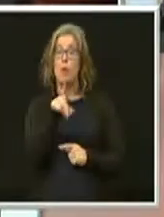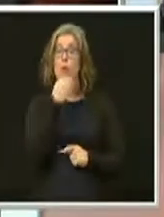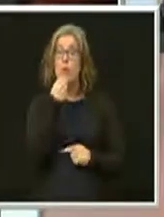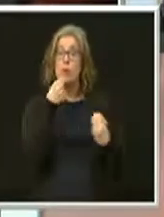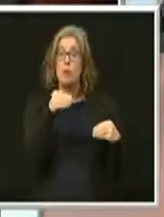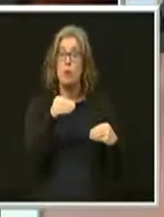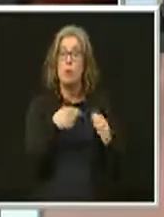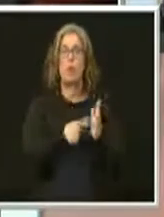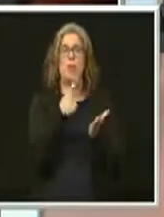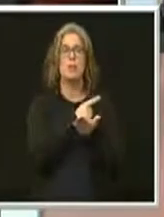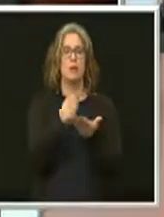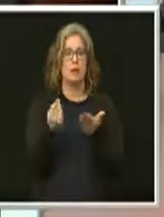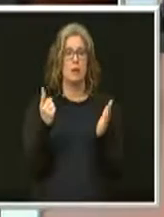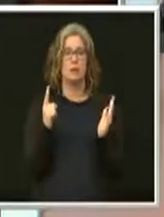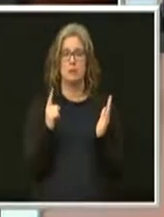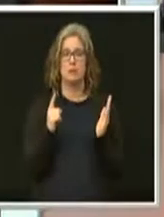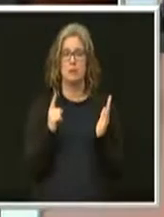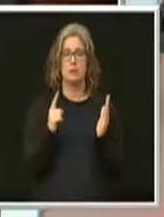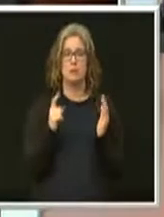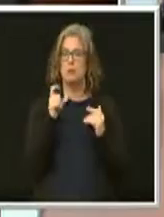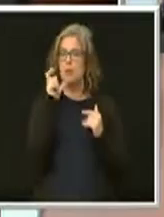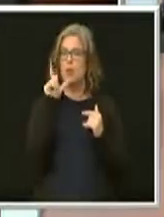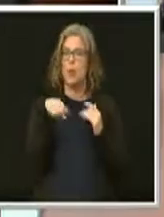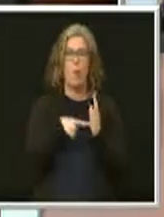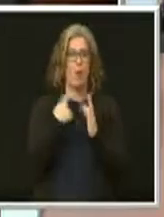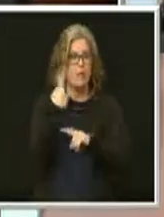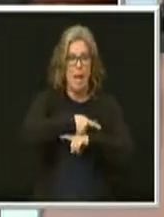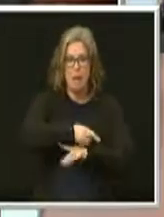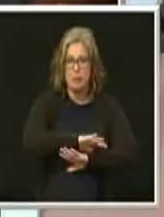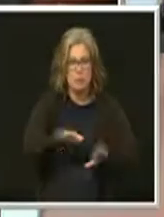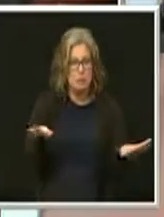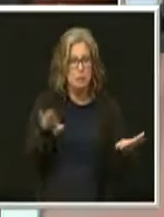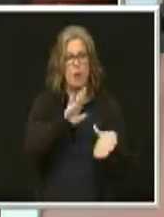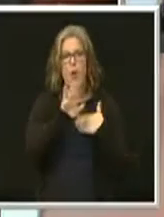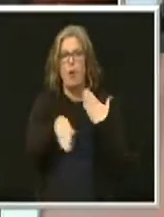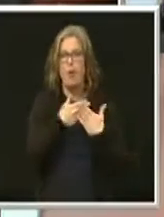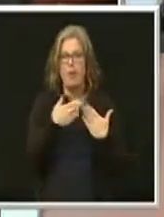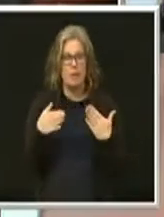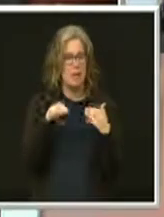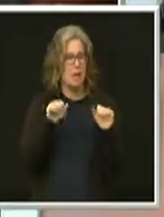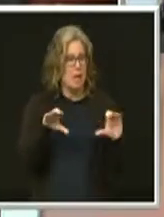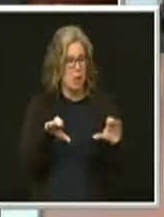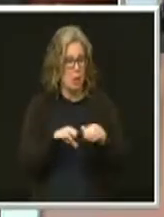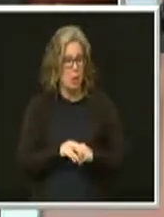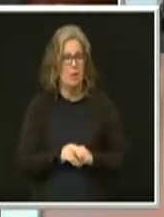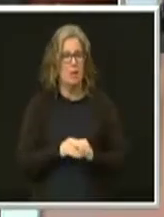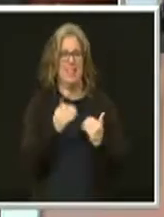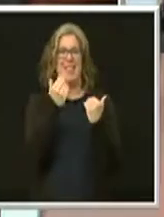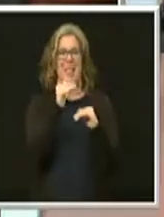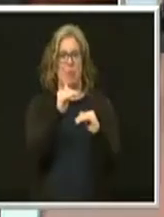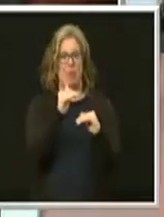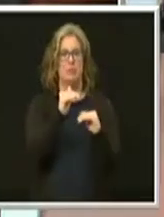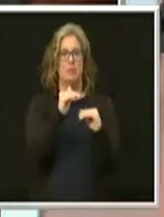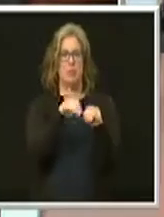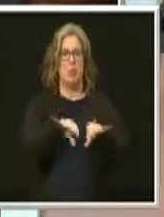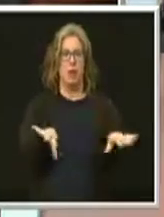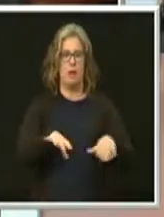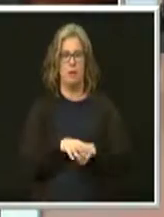store, go once a week. You don't have to go once a day. Those are all things you can do to limit